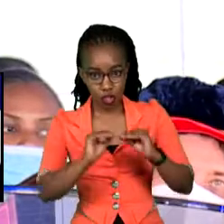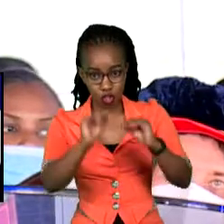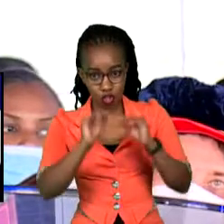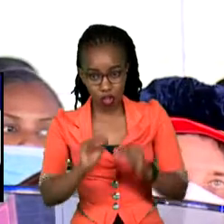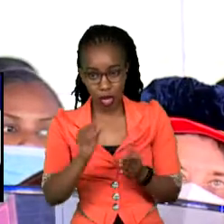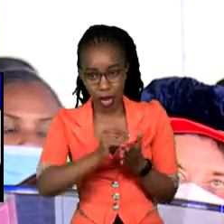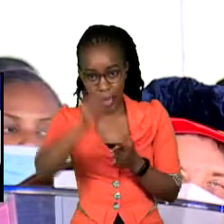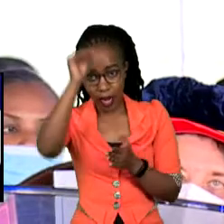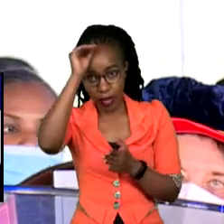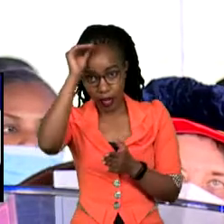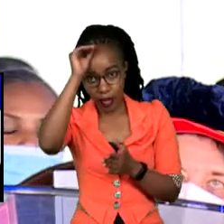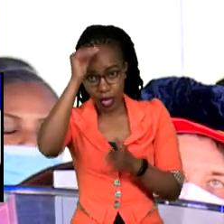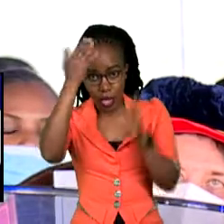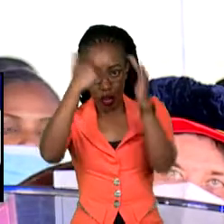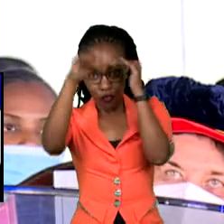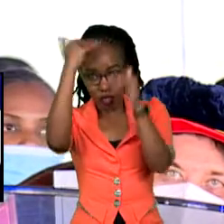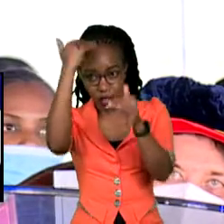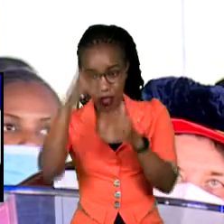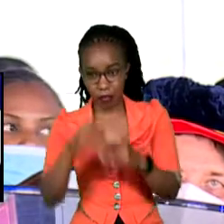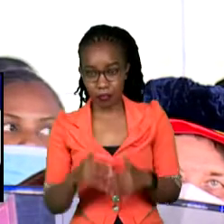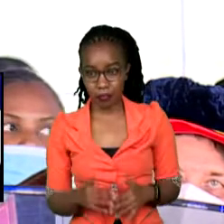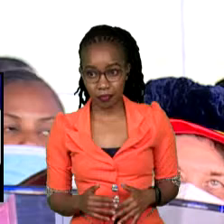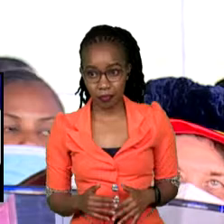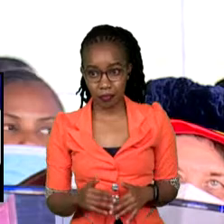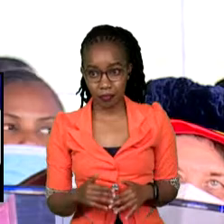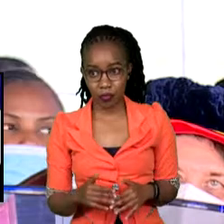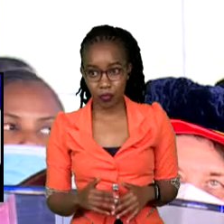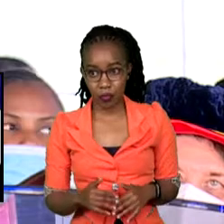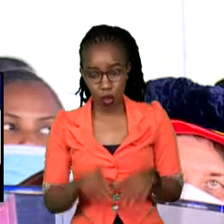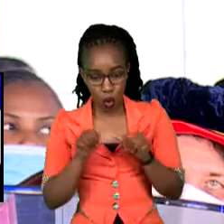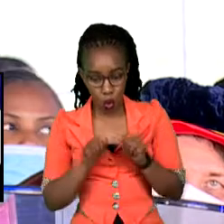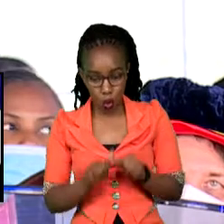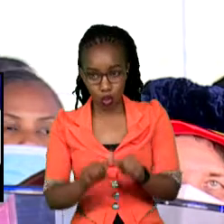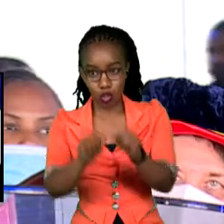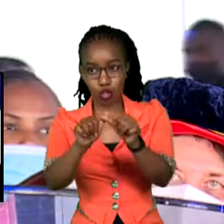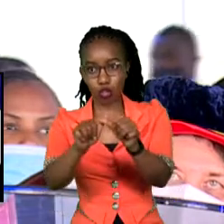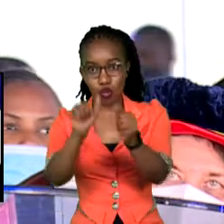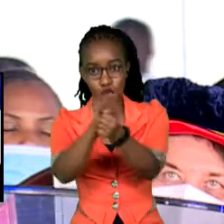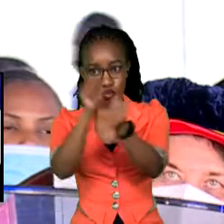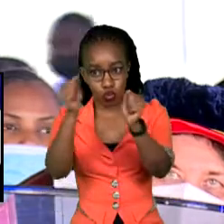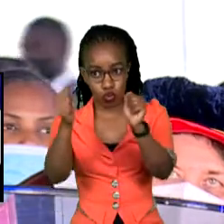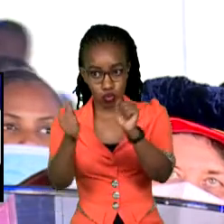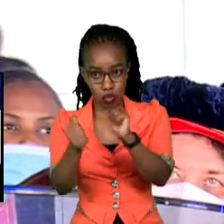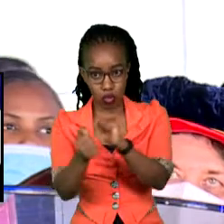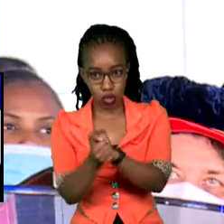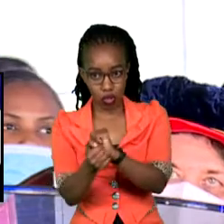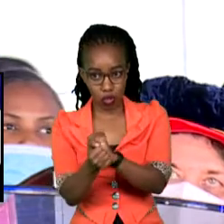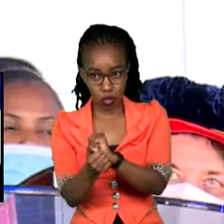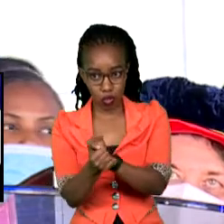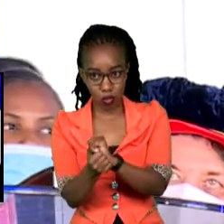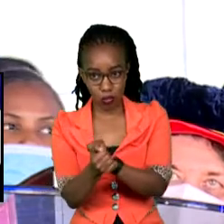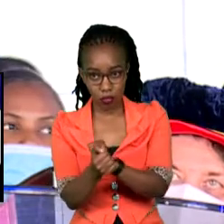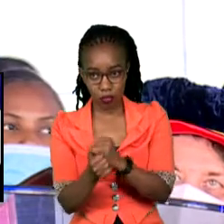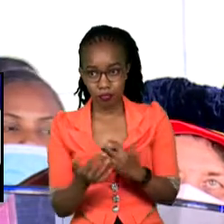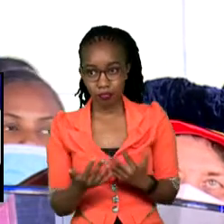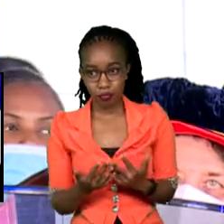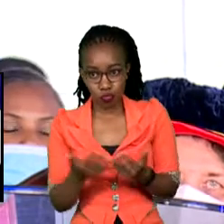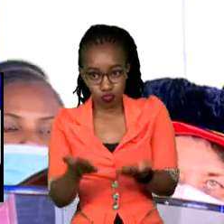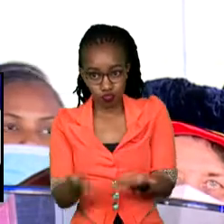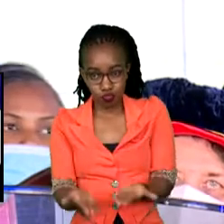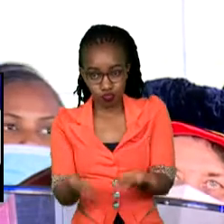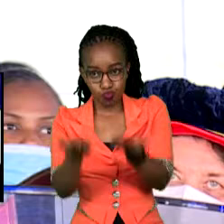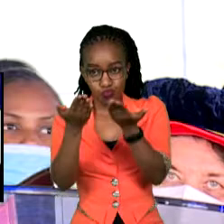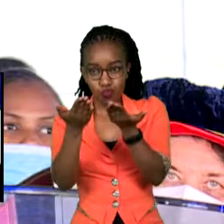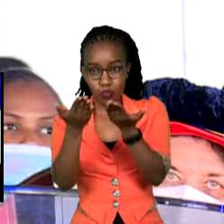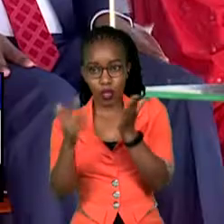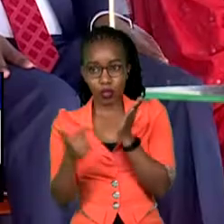in the higher education institutions will continue to shift to more enhanced use